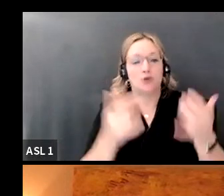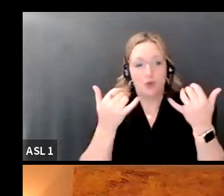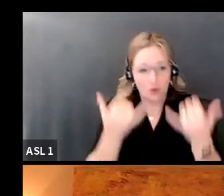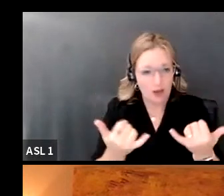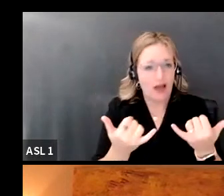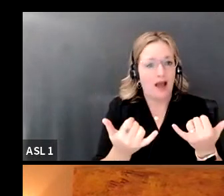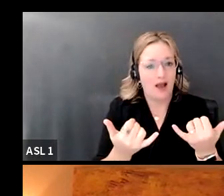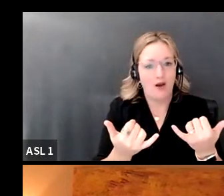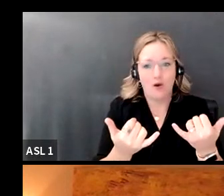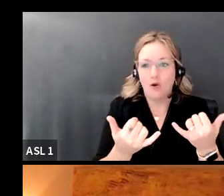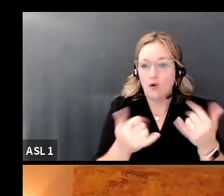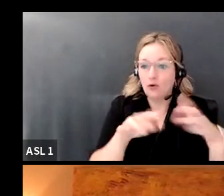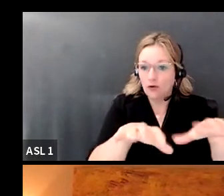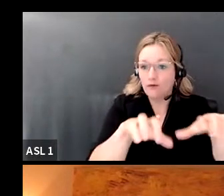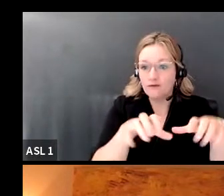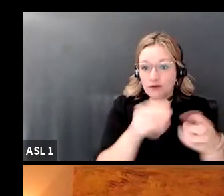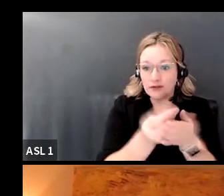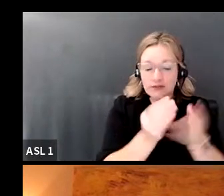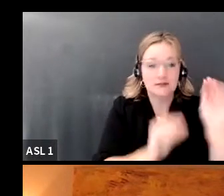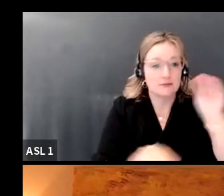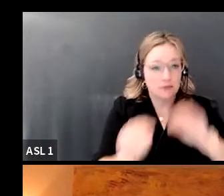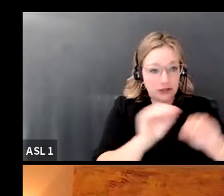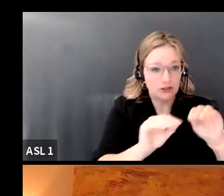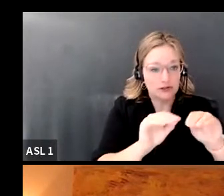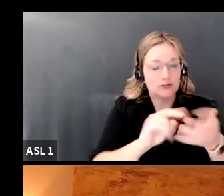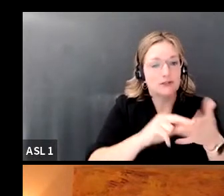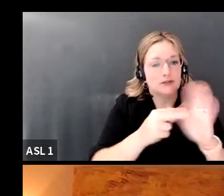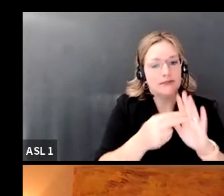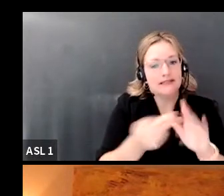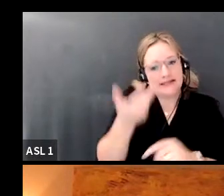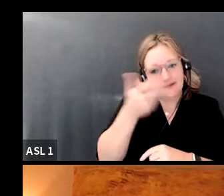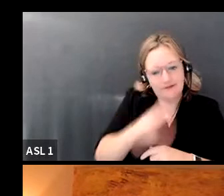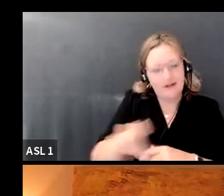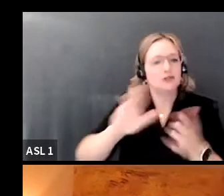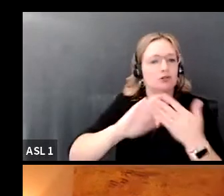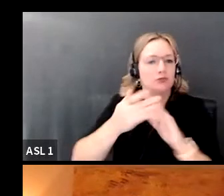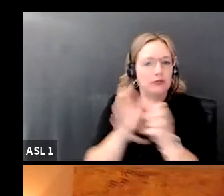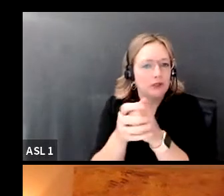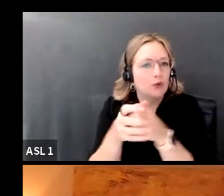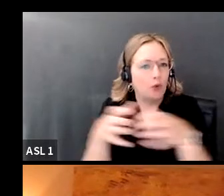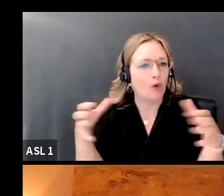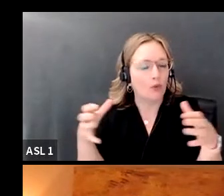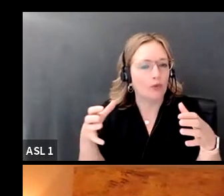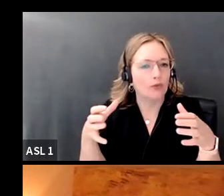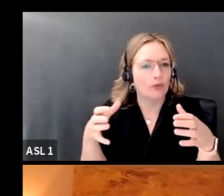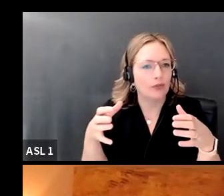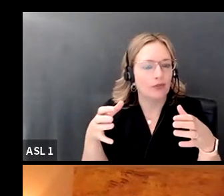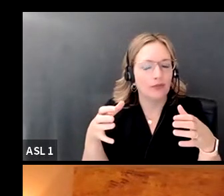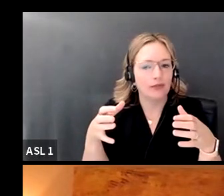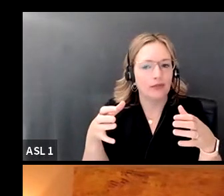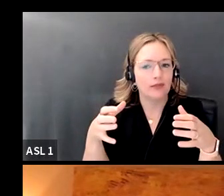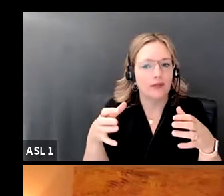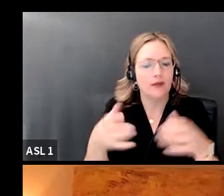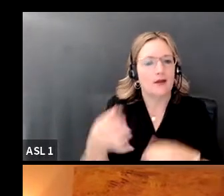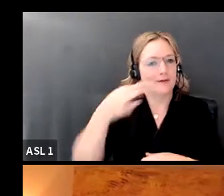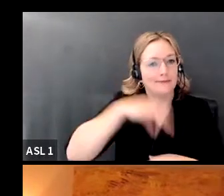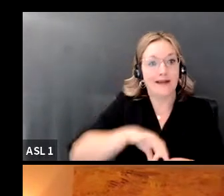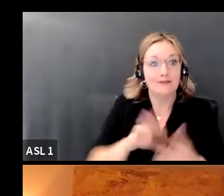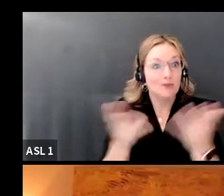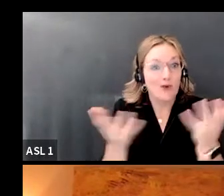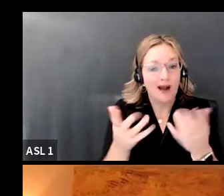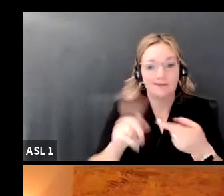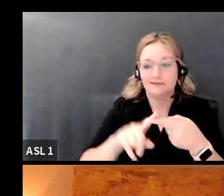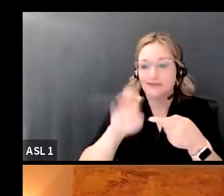freeze the budget is to invest into uh community growth such as for the uh benefits of education